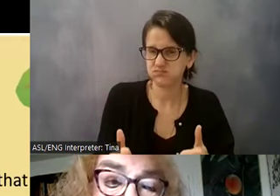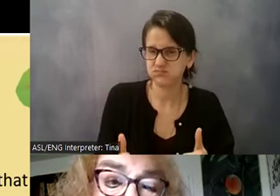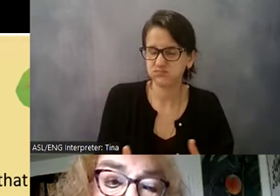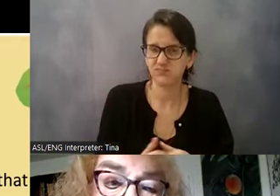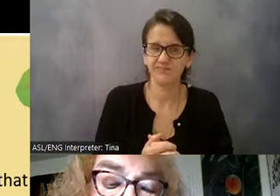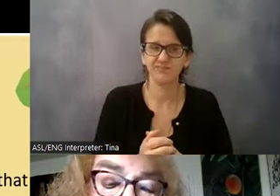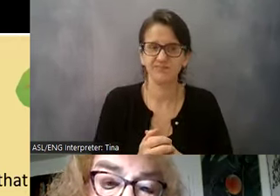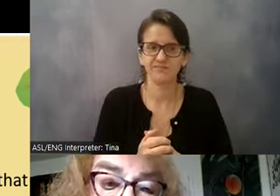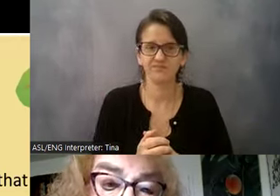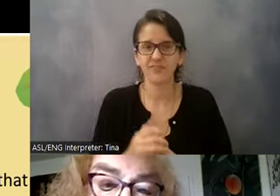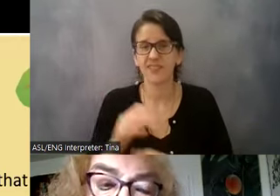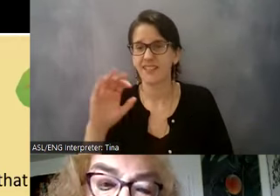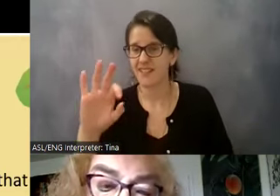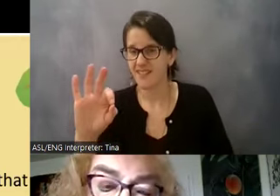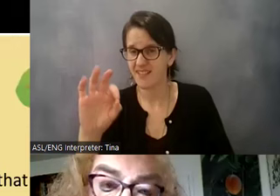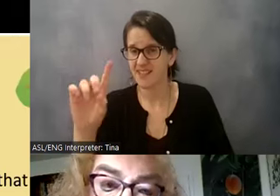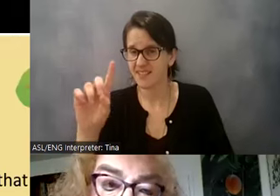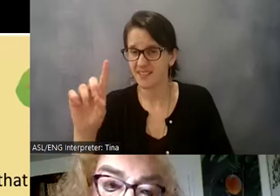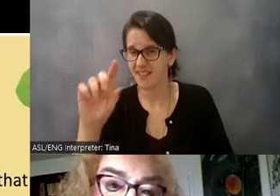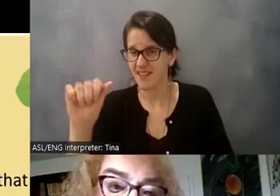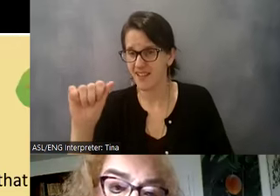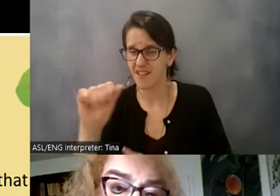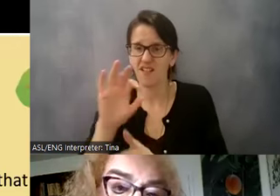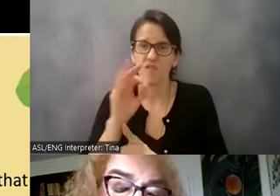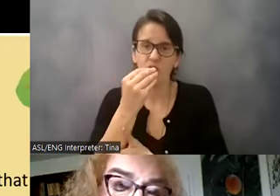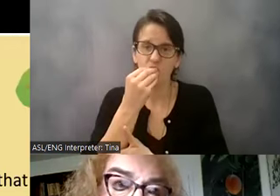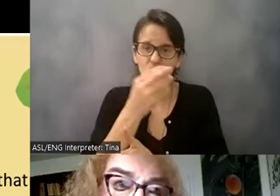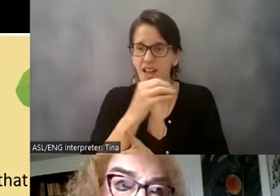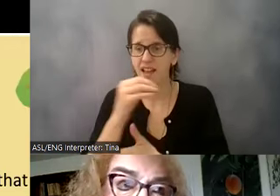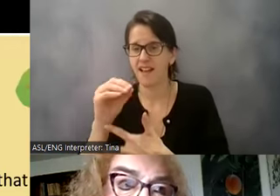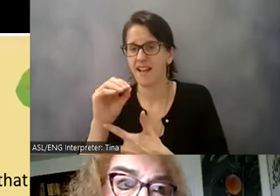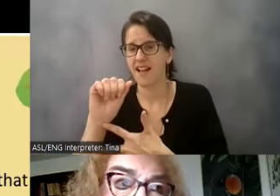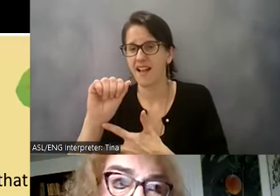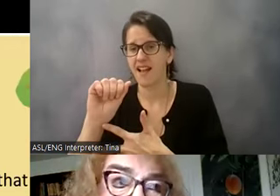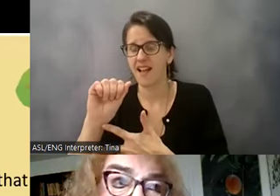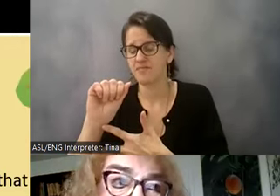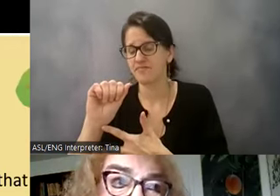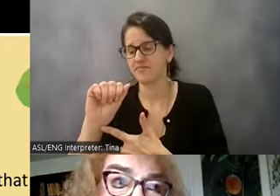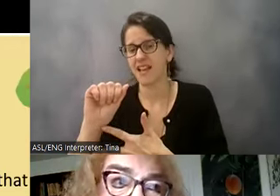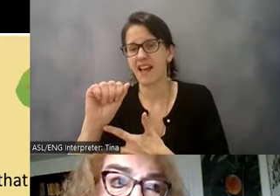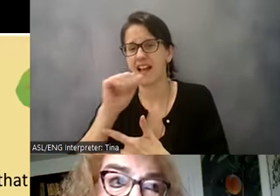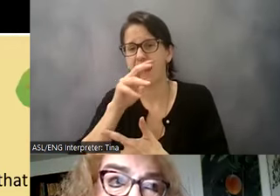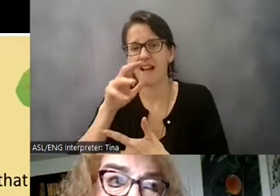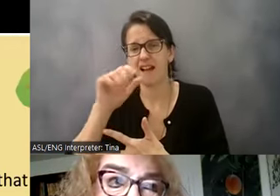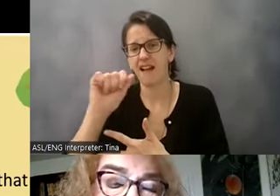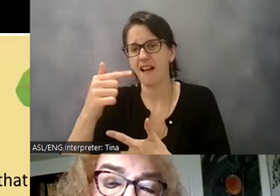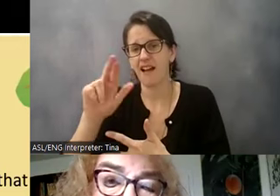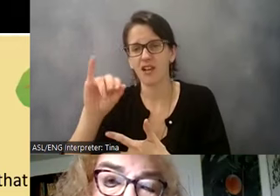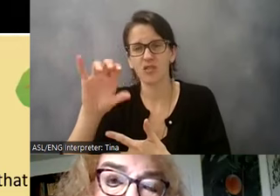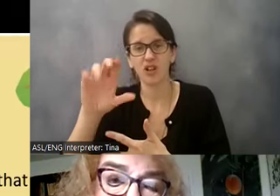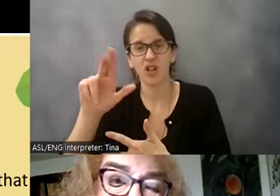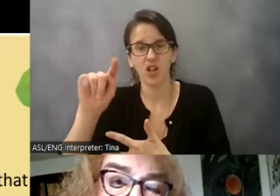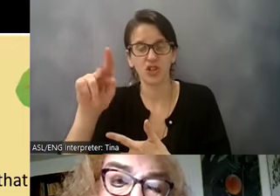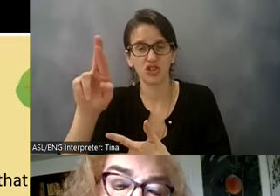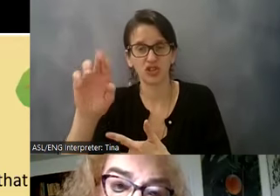Food and Agriculture Organization of the United Nations is predicting that 90% of